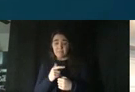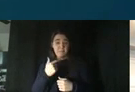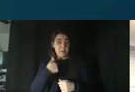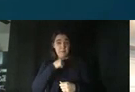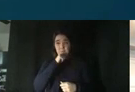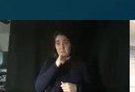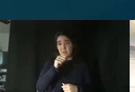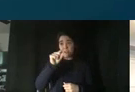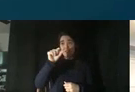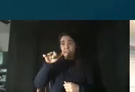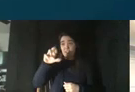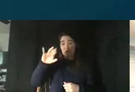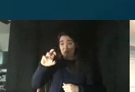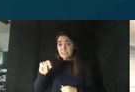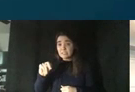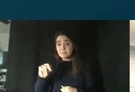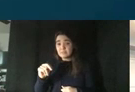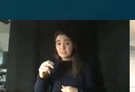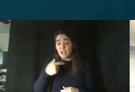refugee.